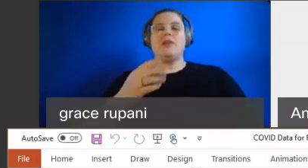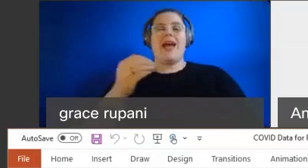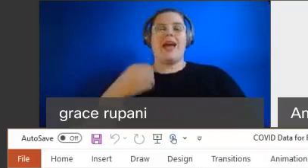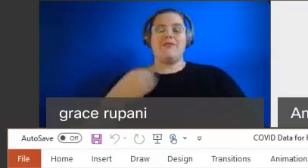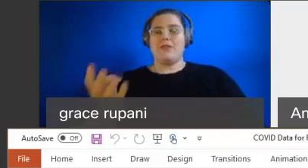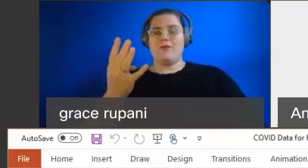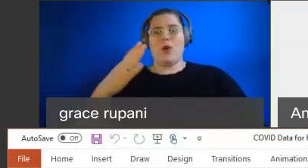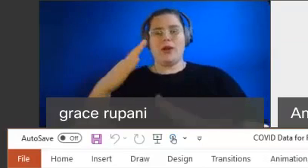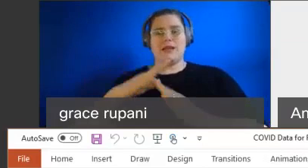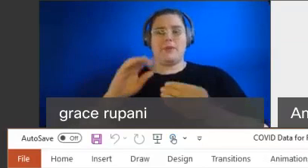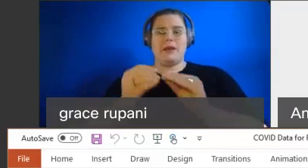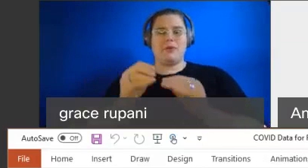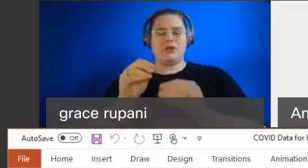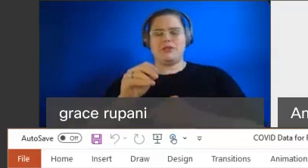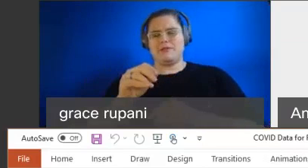doesn't equal the total number